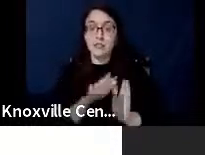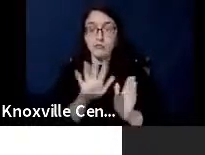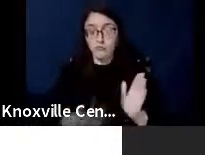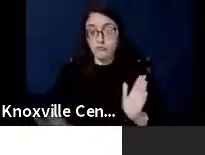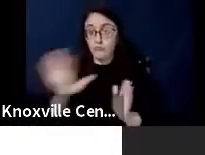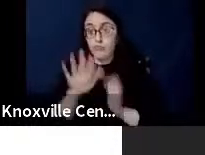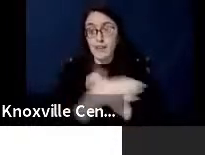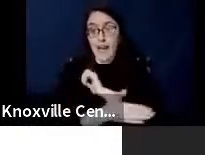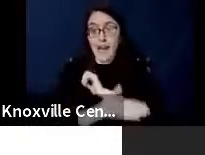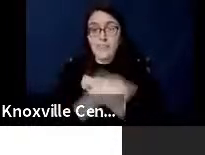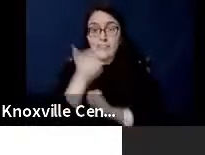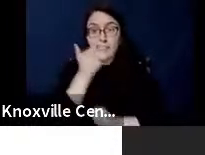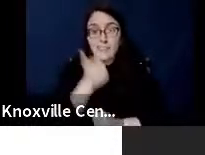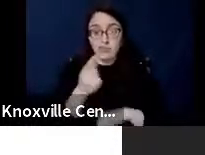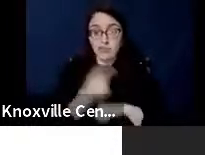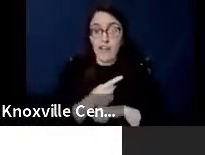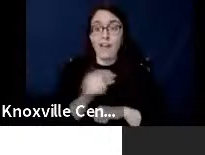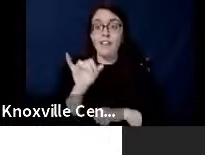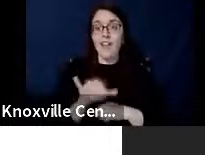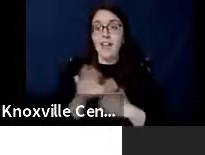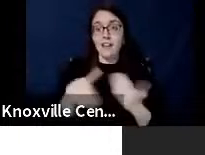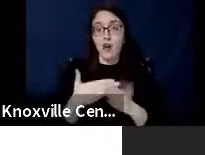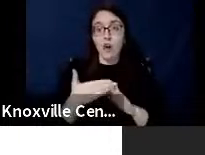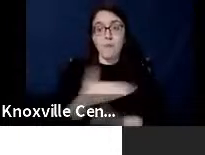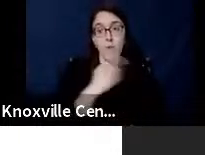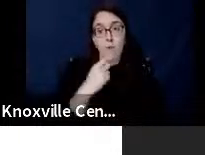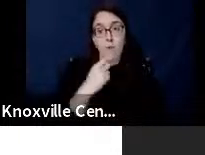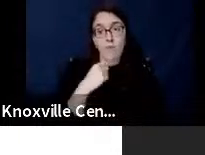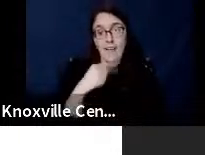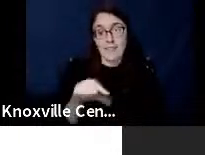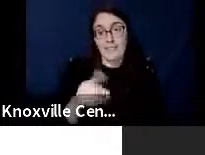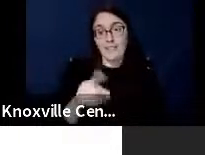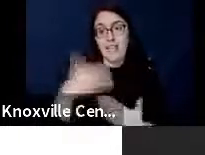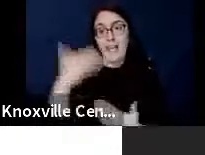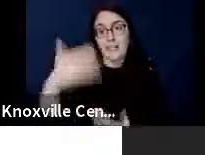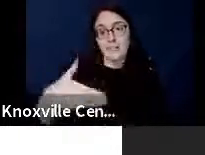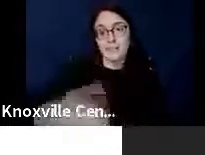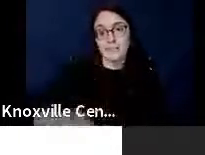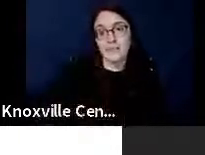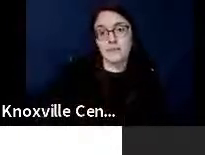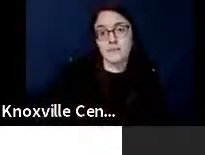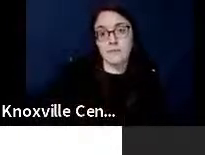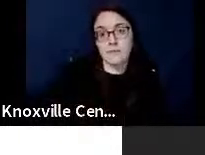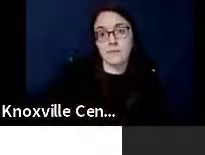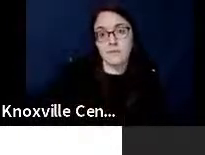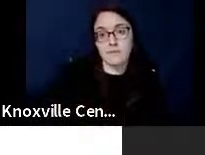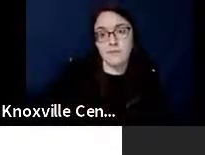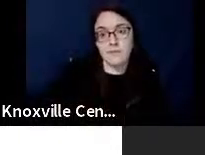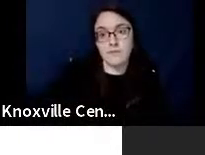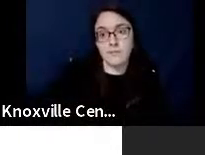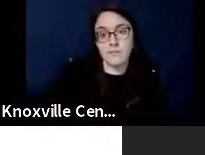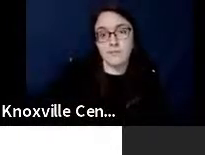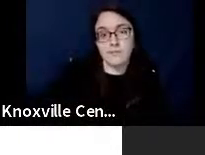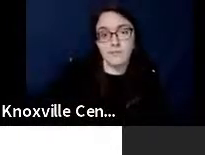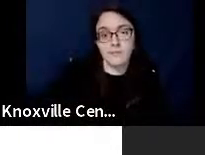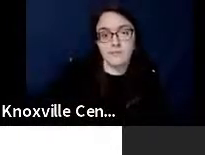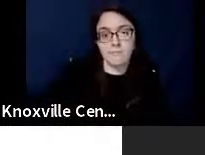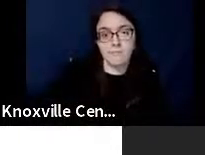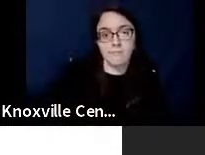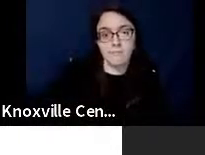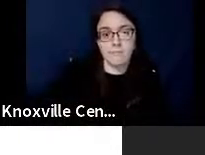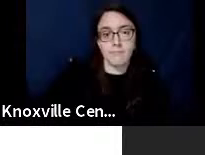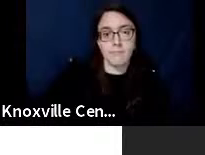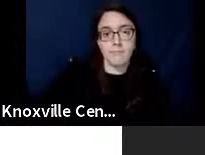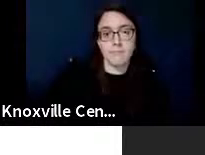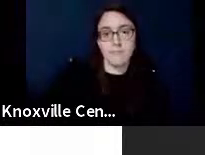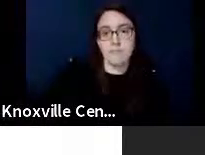this is all activity that happened before Thanksgiving. Next slide, please. So, I've always said that